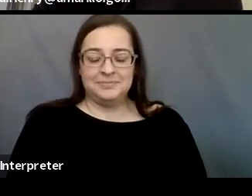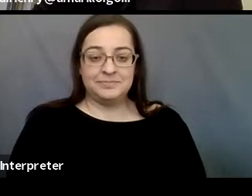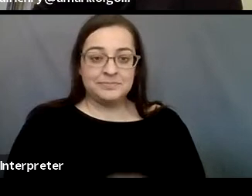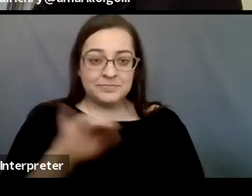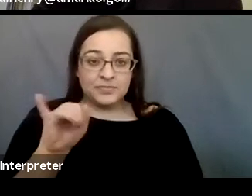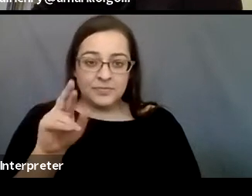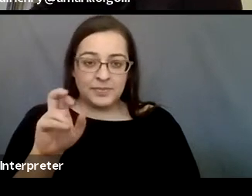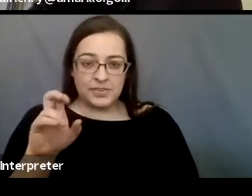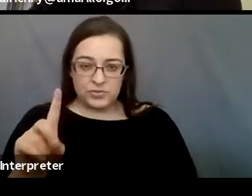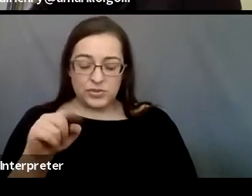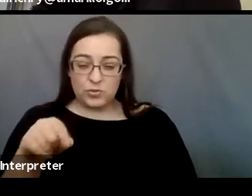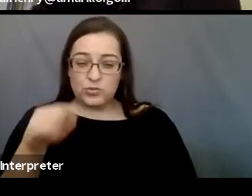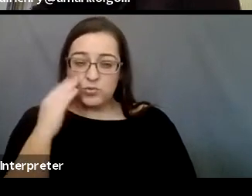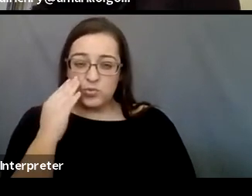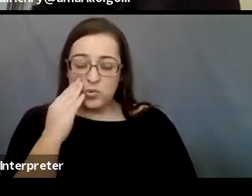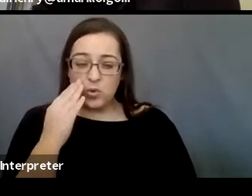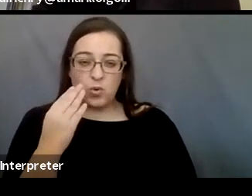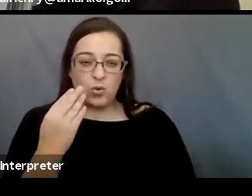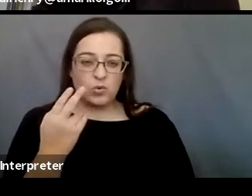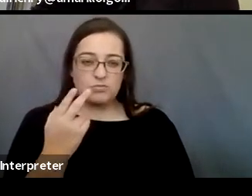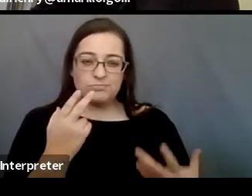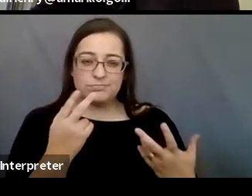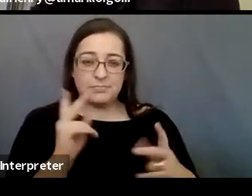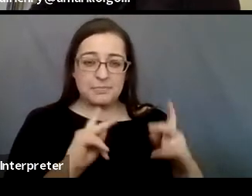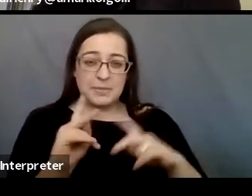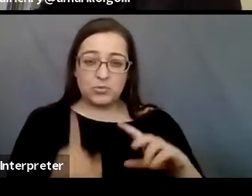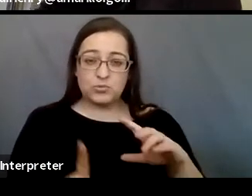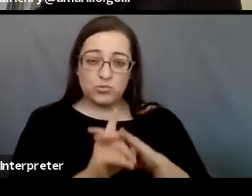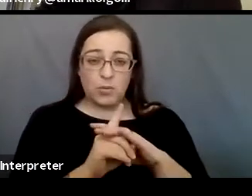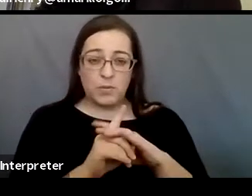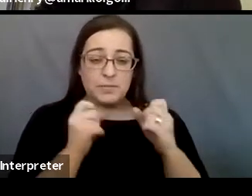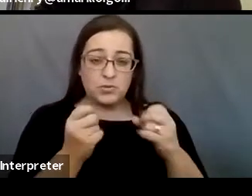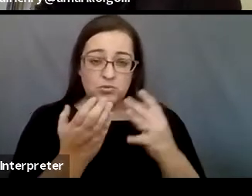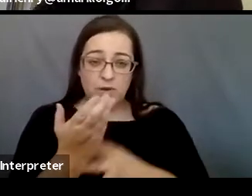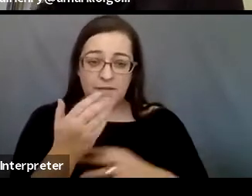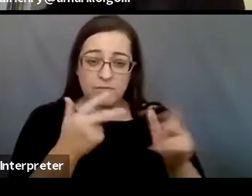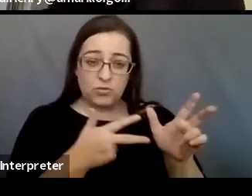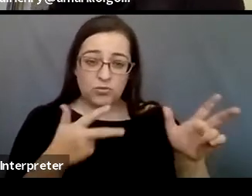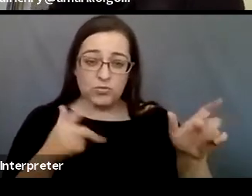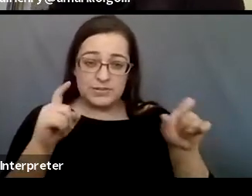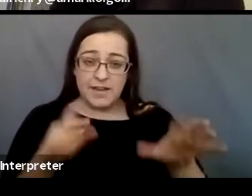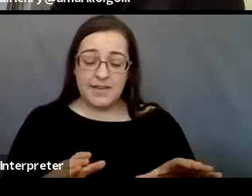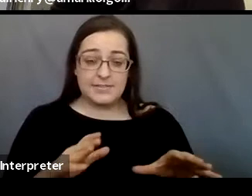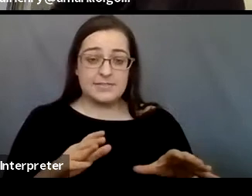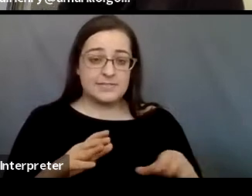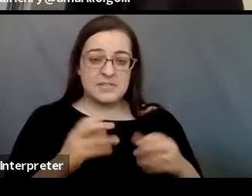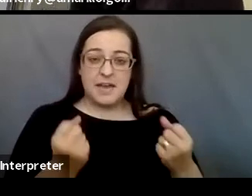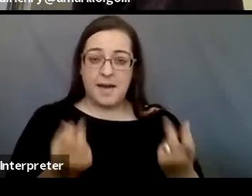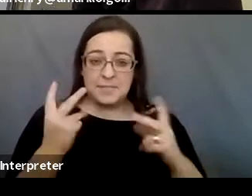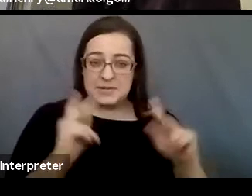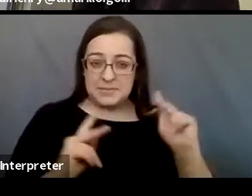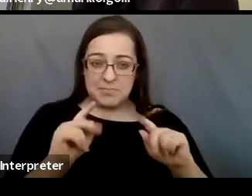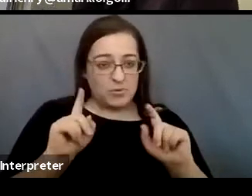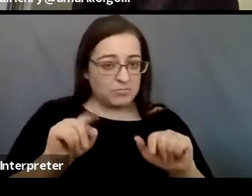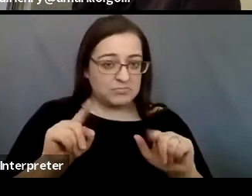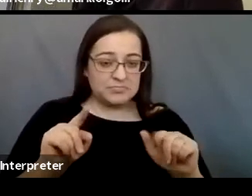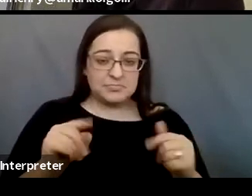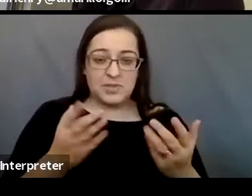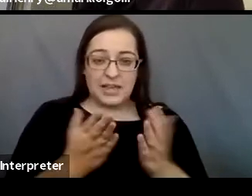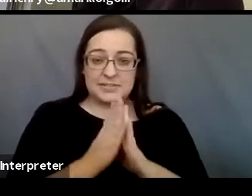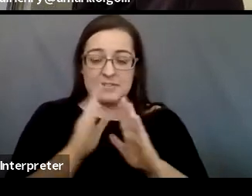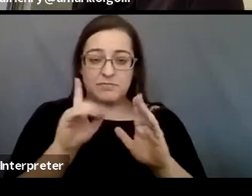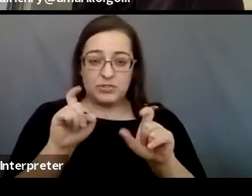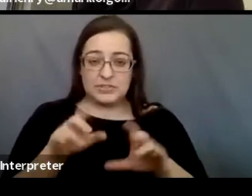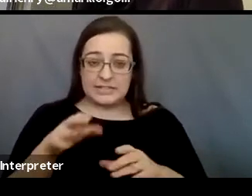Jared, do you know what the trend for people showing up at the drive-through is for testing? How many people are requesting